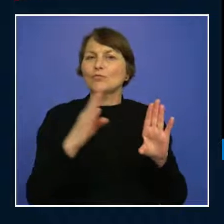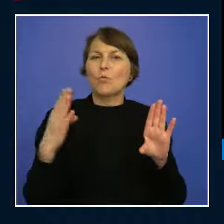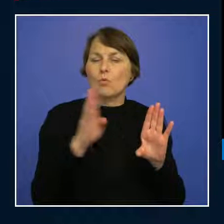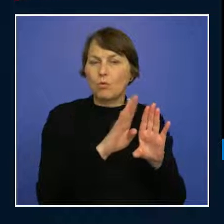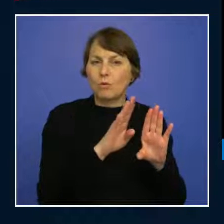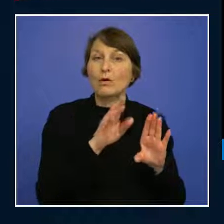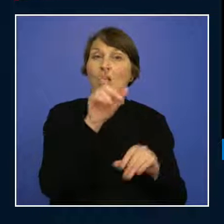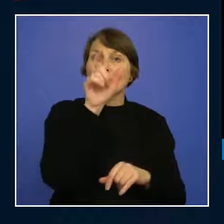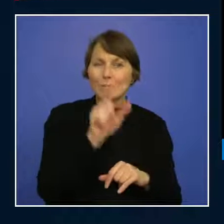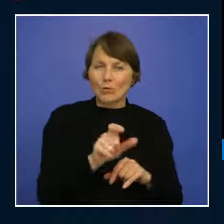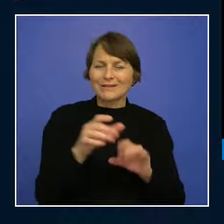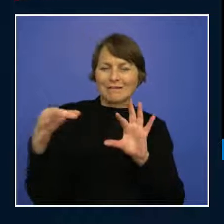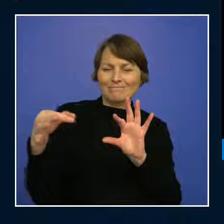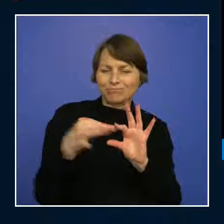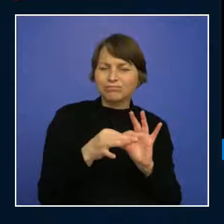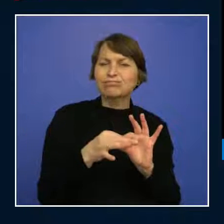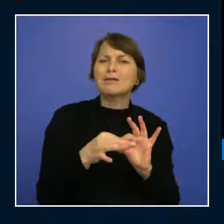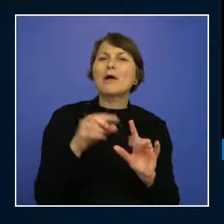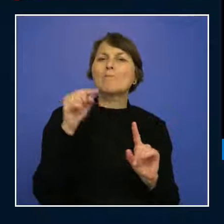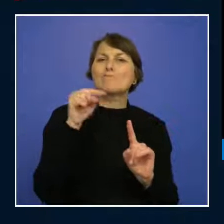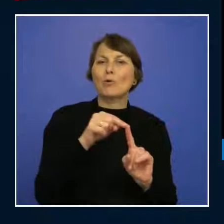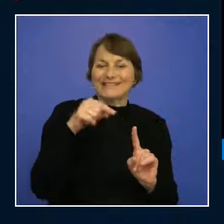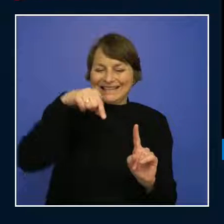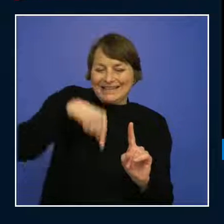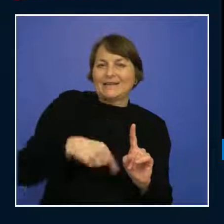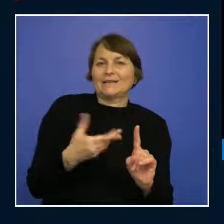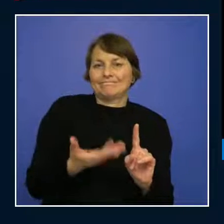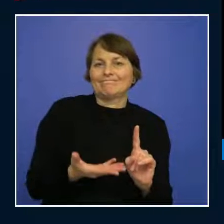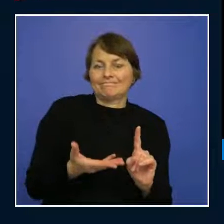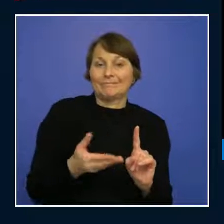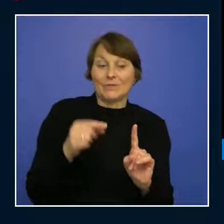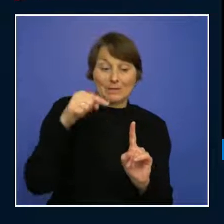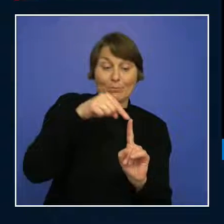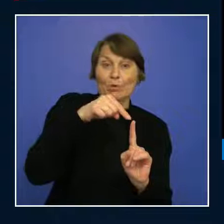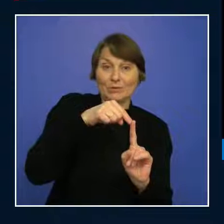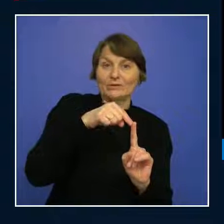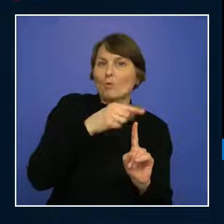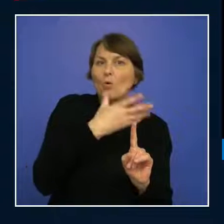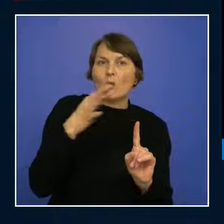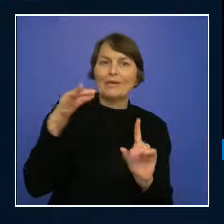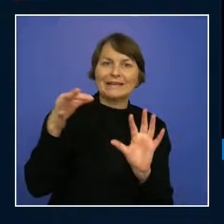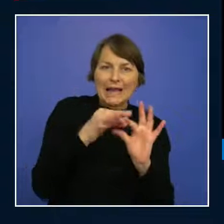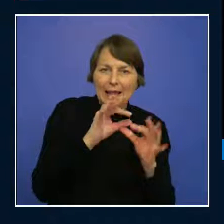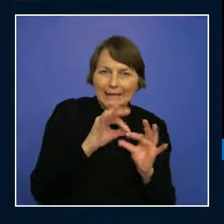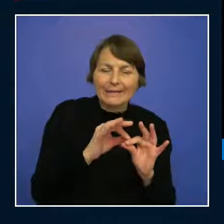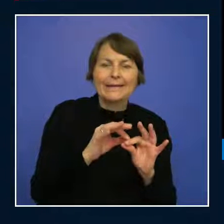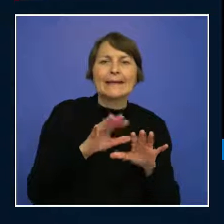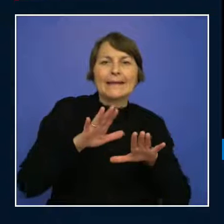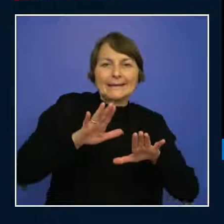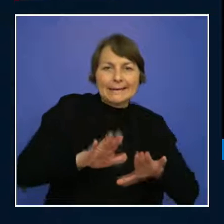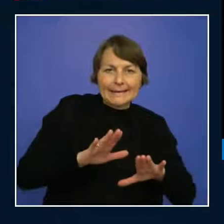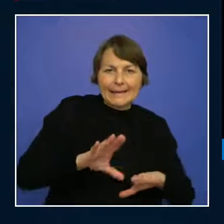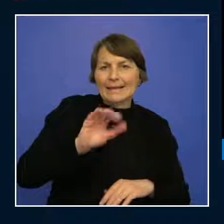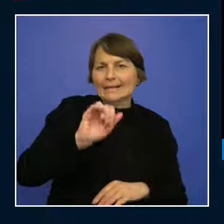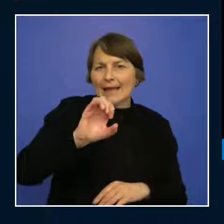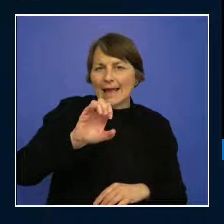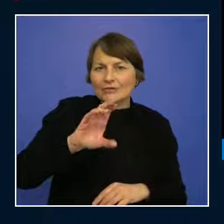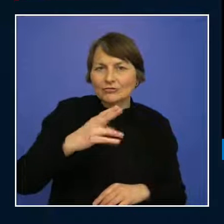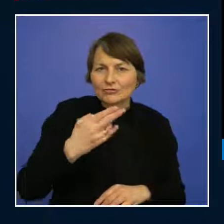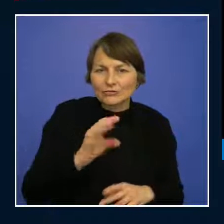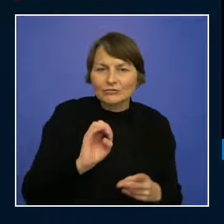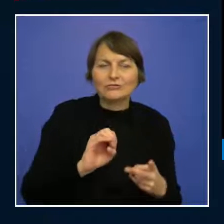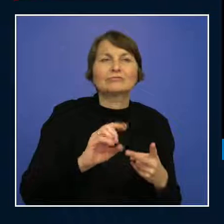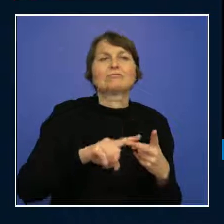presence. The point of presence actually does all the connectivity, does the caching, does the transfer, does the SSL traffic as